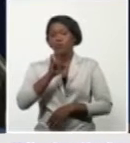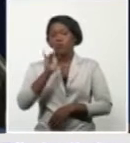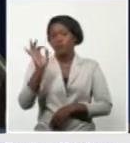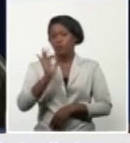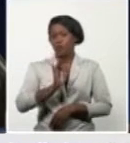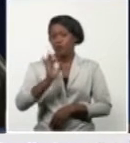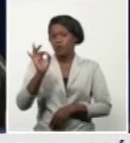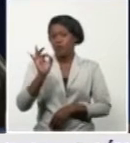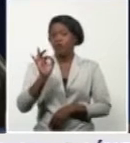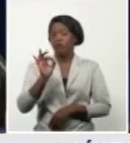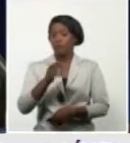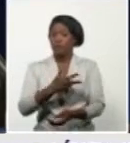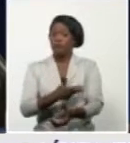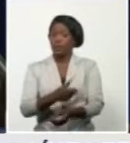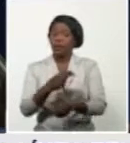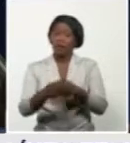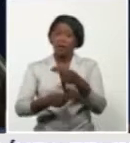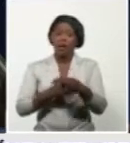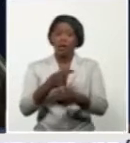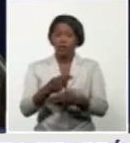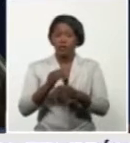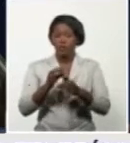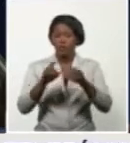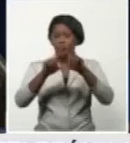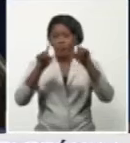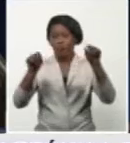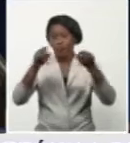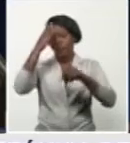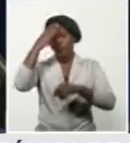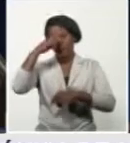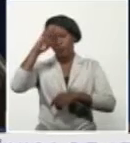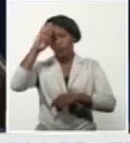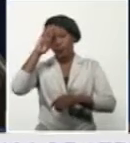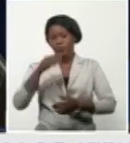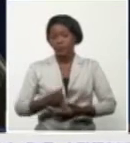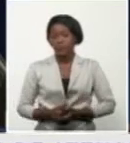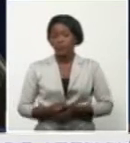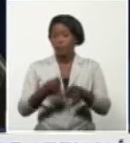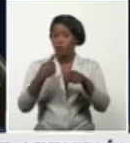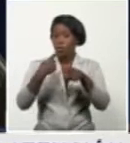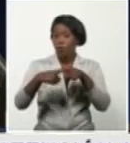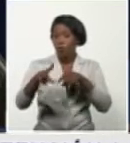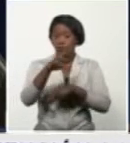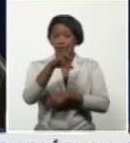representing 1.9% of the samples analyzed.